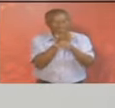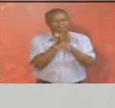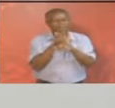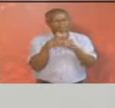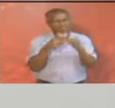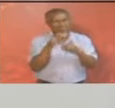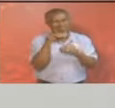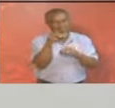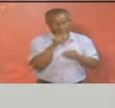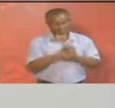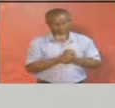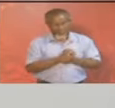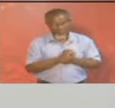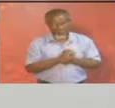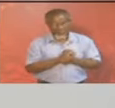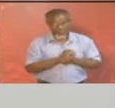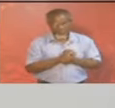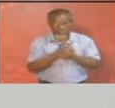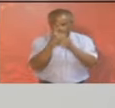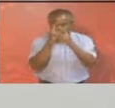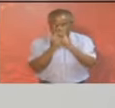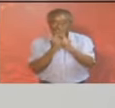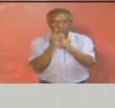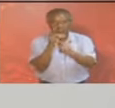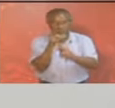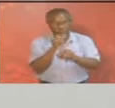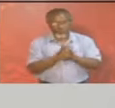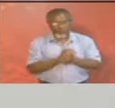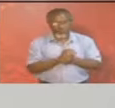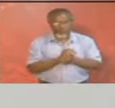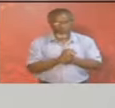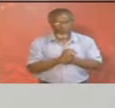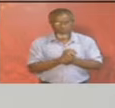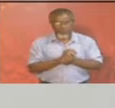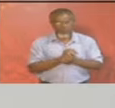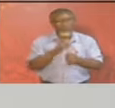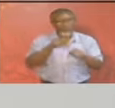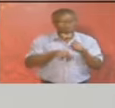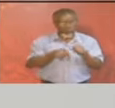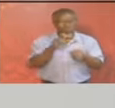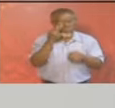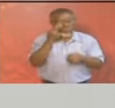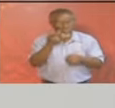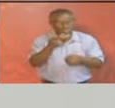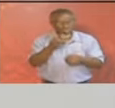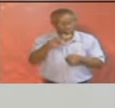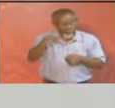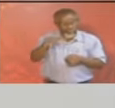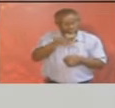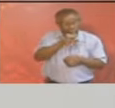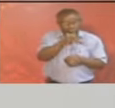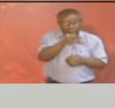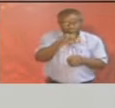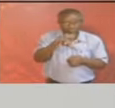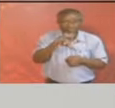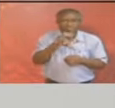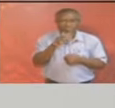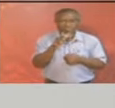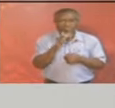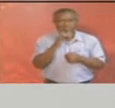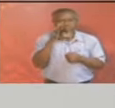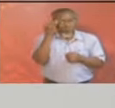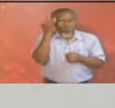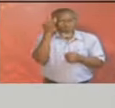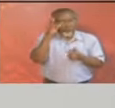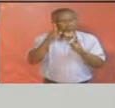So that those settings, those factors have been the ones that reappear in each of these clusters, and